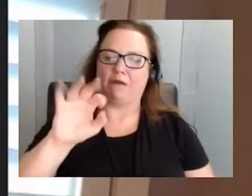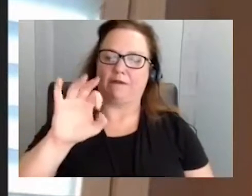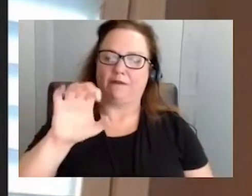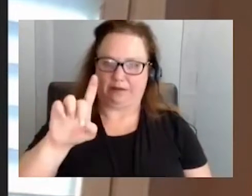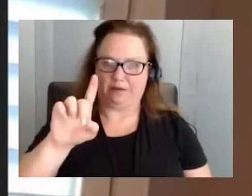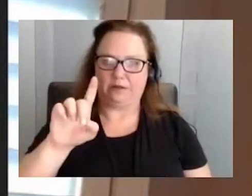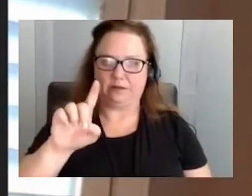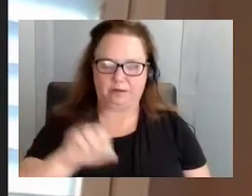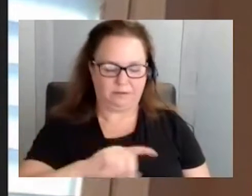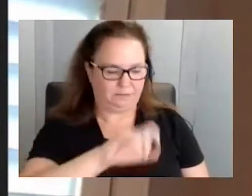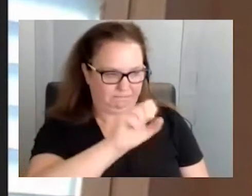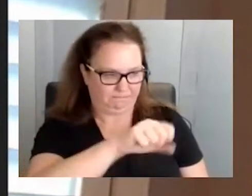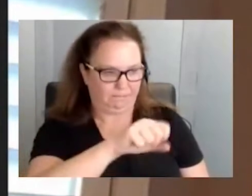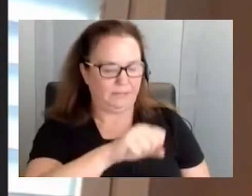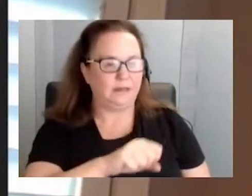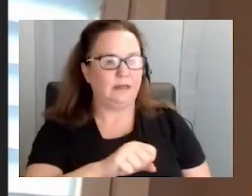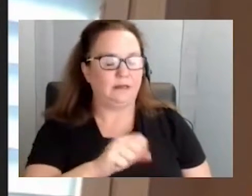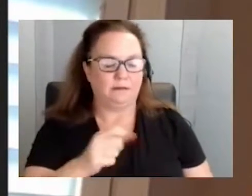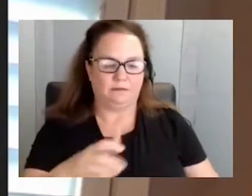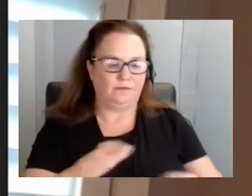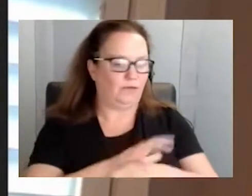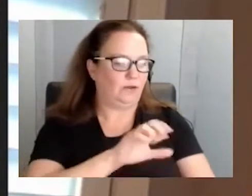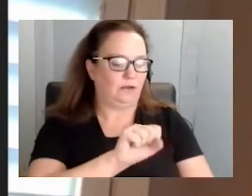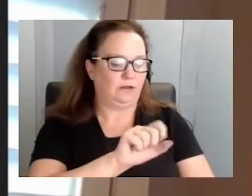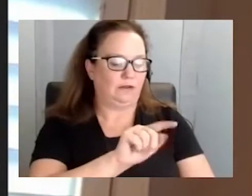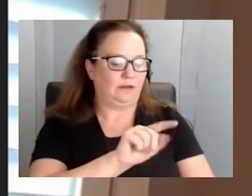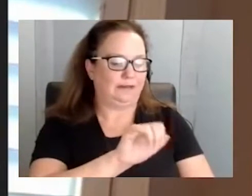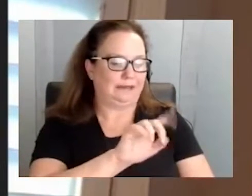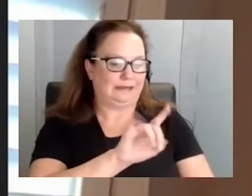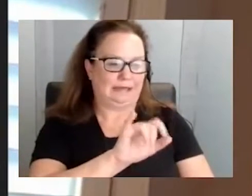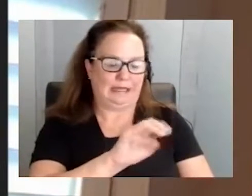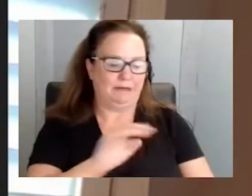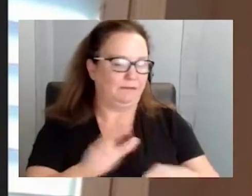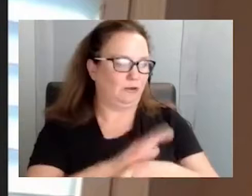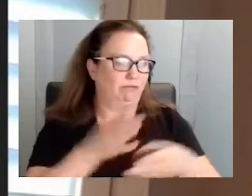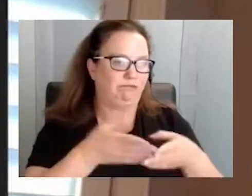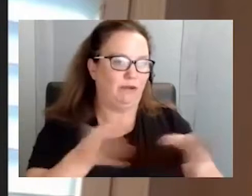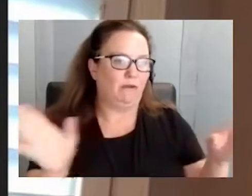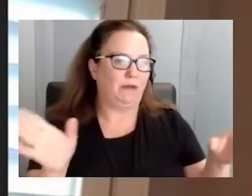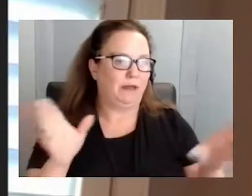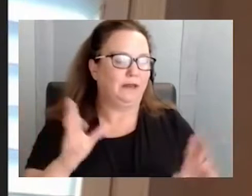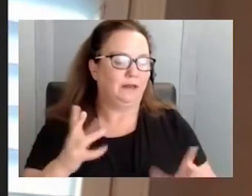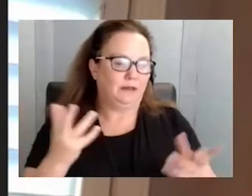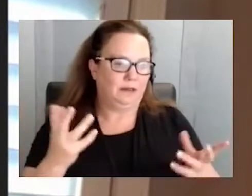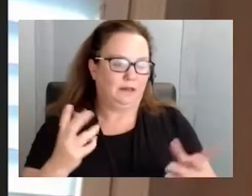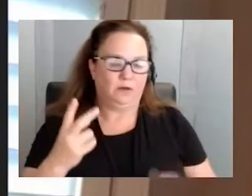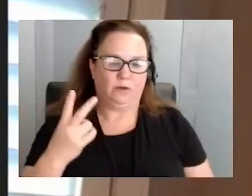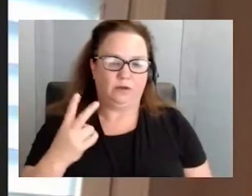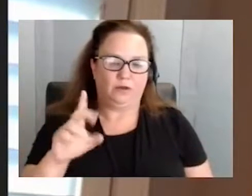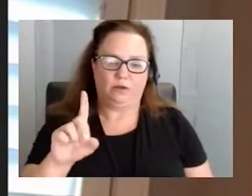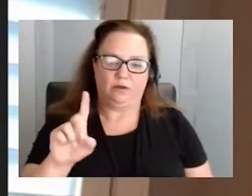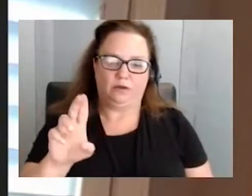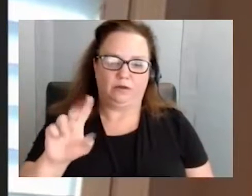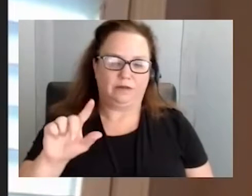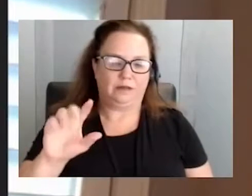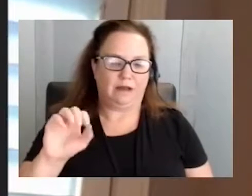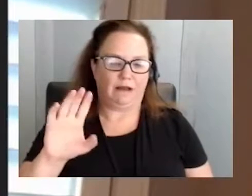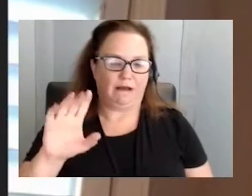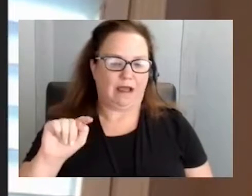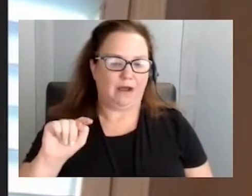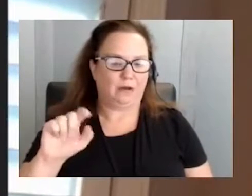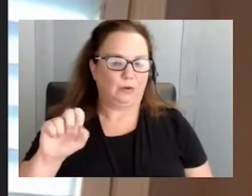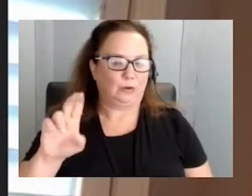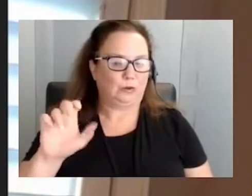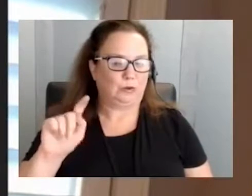Yeah, absolutely. The entire stadium now is back open, except for we've got two dugout